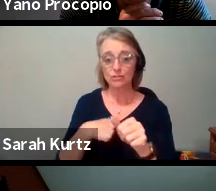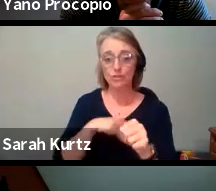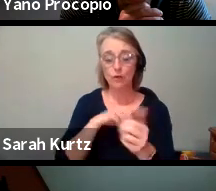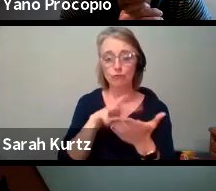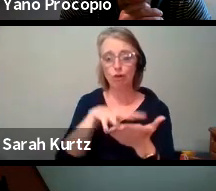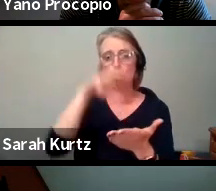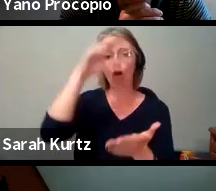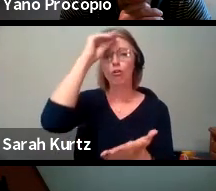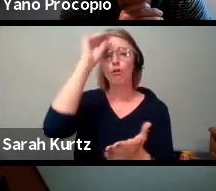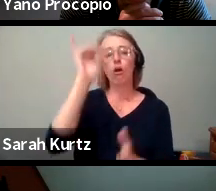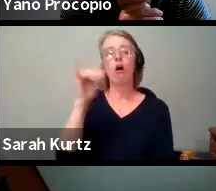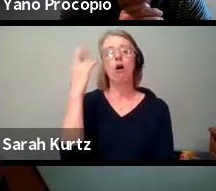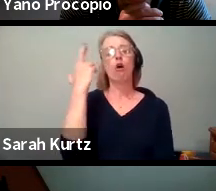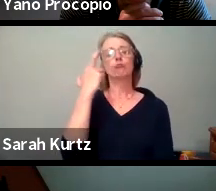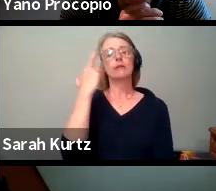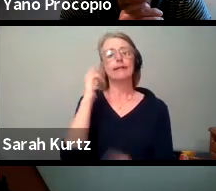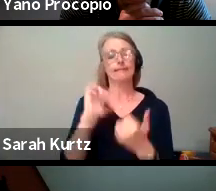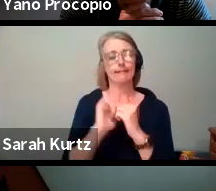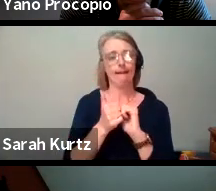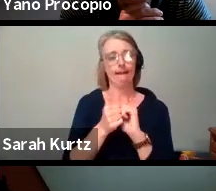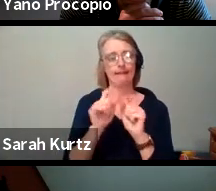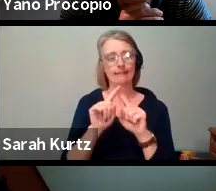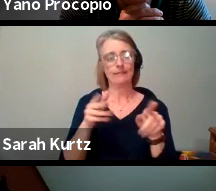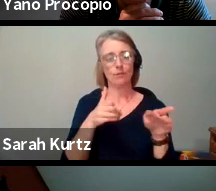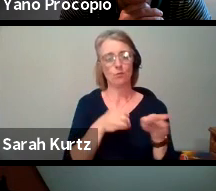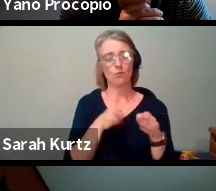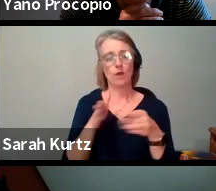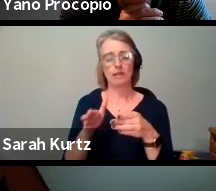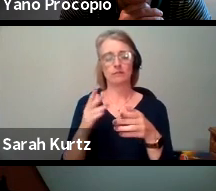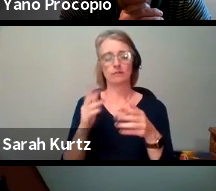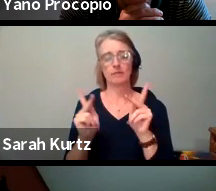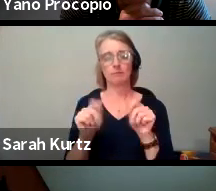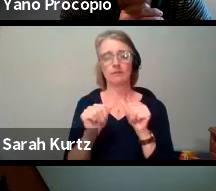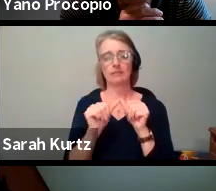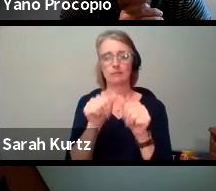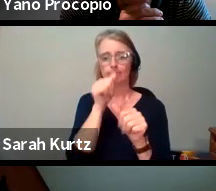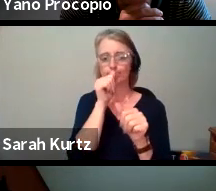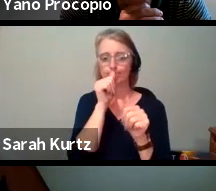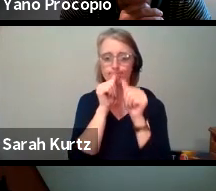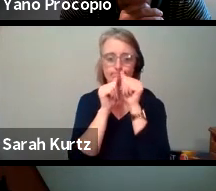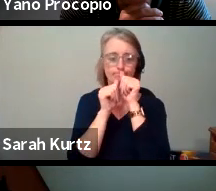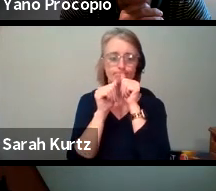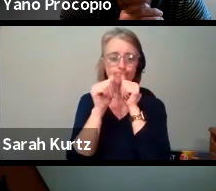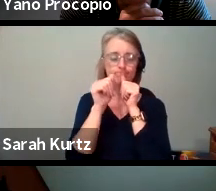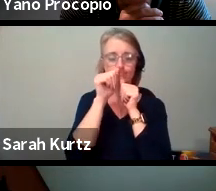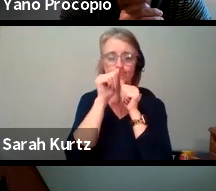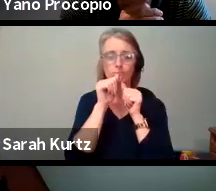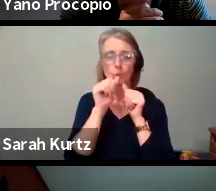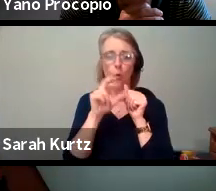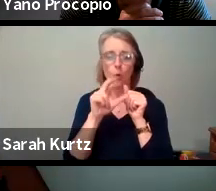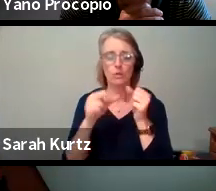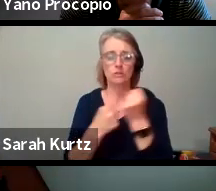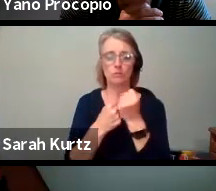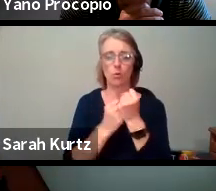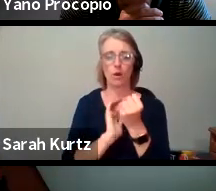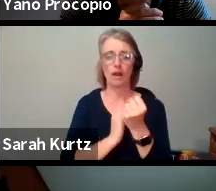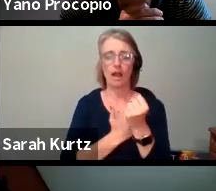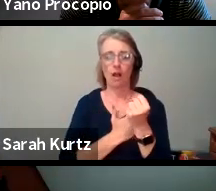and realizing all the ways that people continue to be made to suffer in order to support our standard of